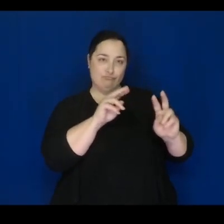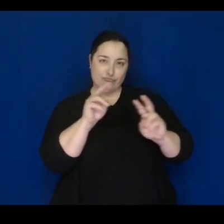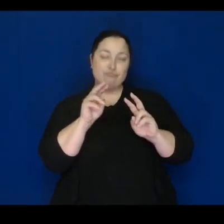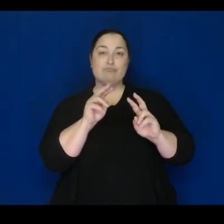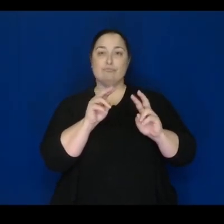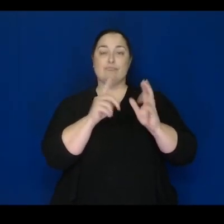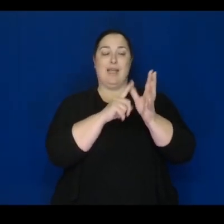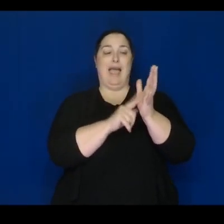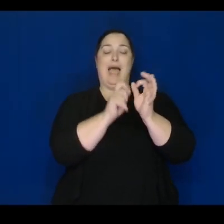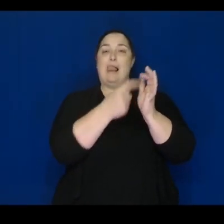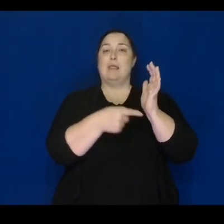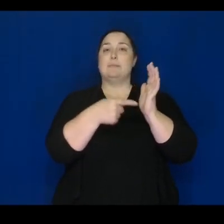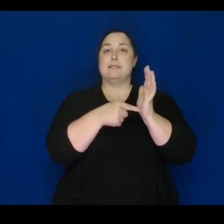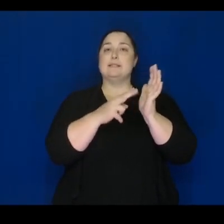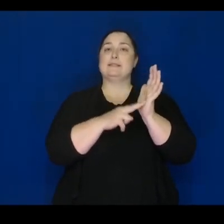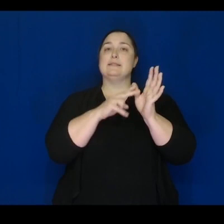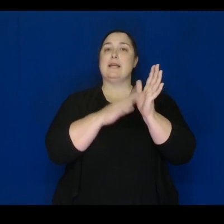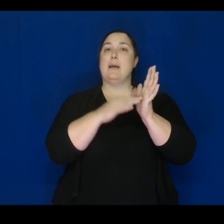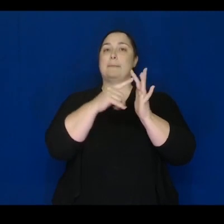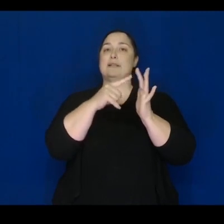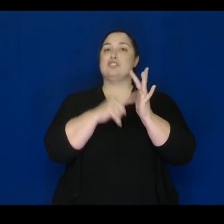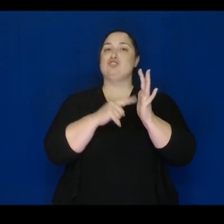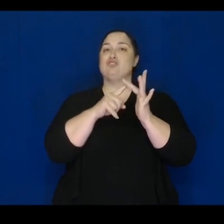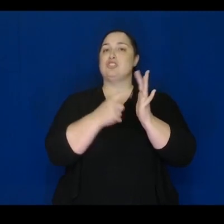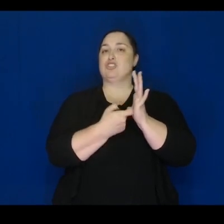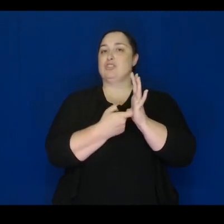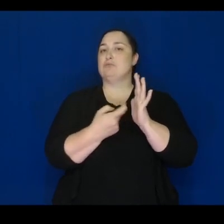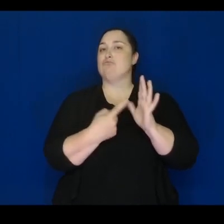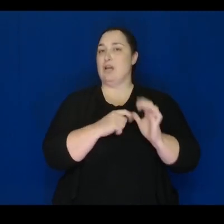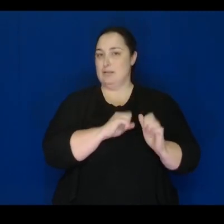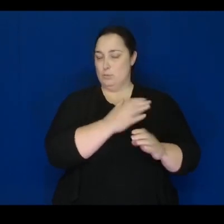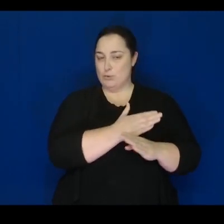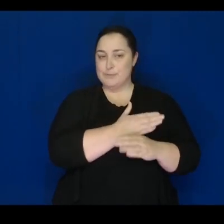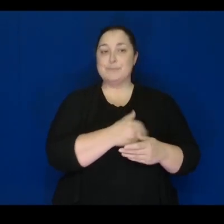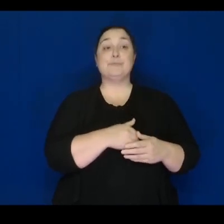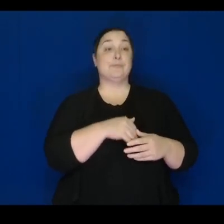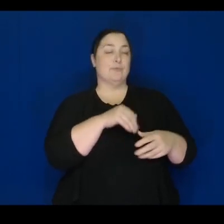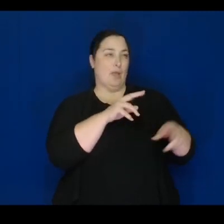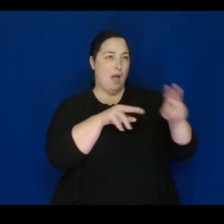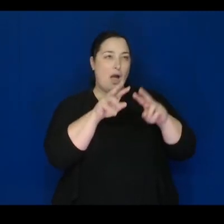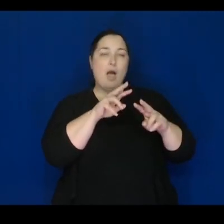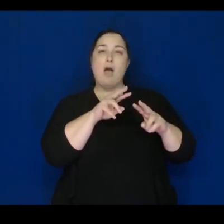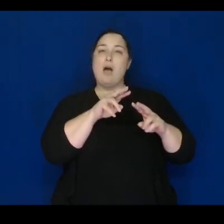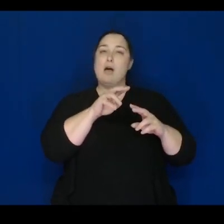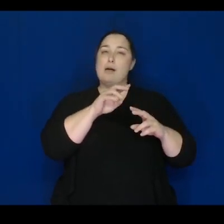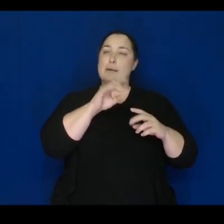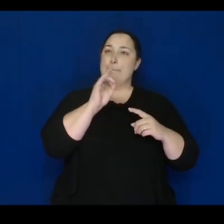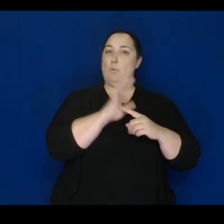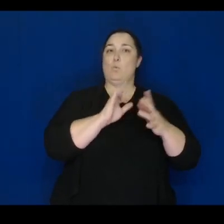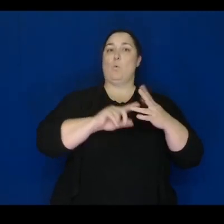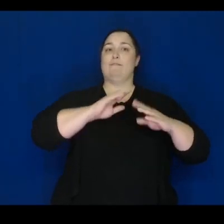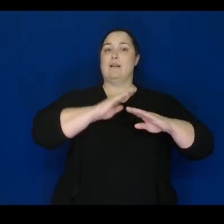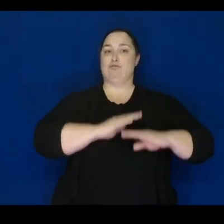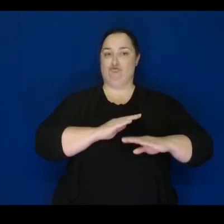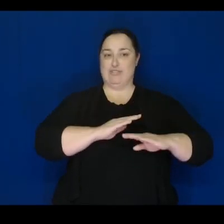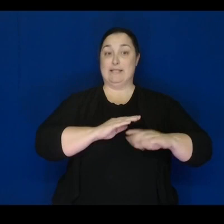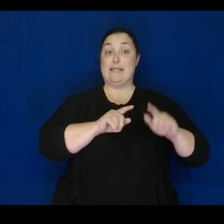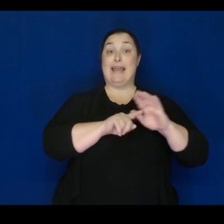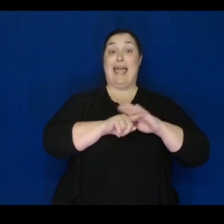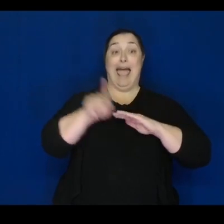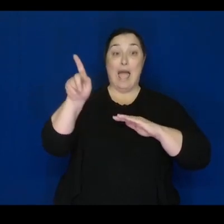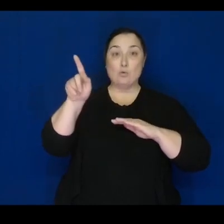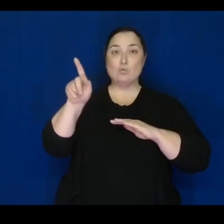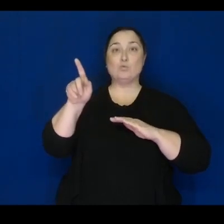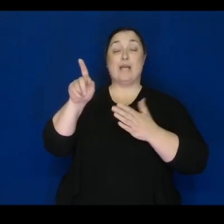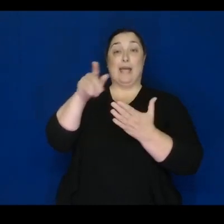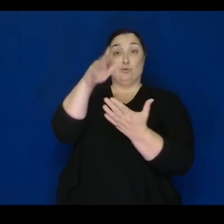Albert Napajira's work that we looked at, and understand the importance of country, and then go outside and have the chance to